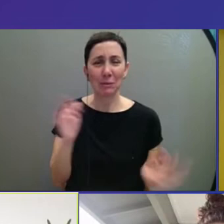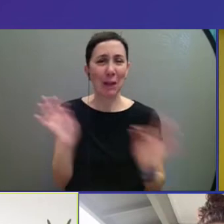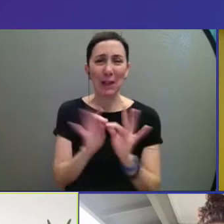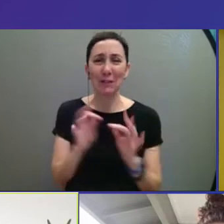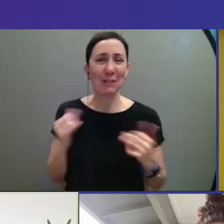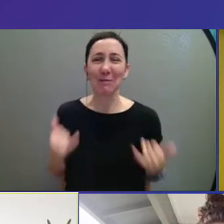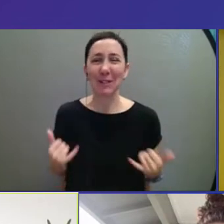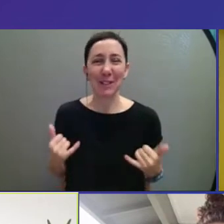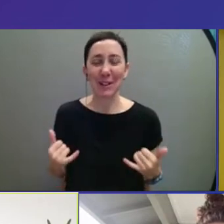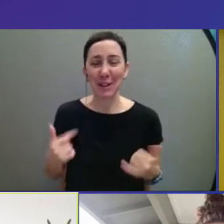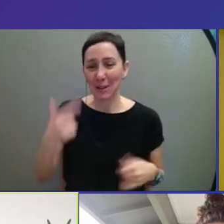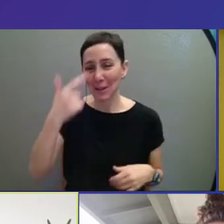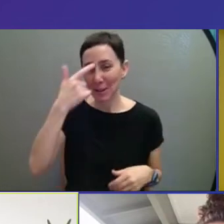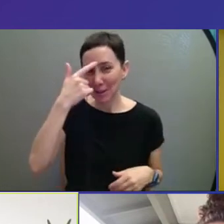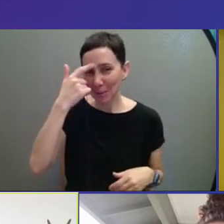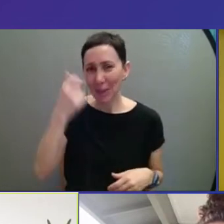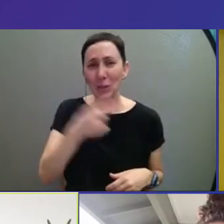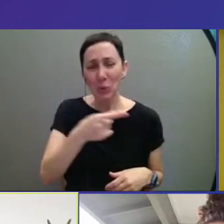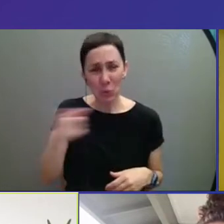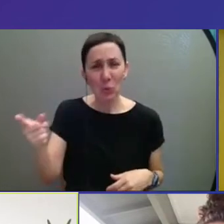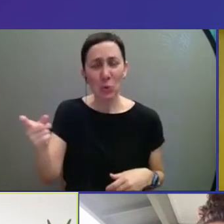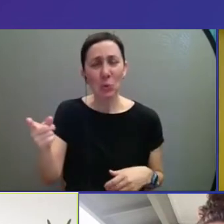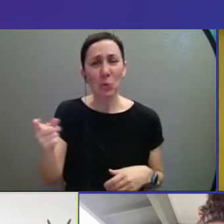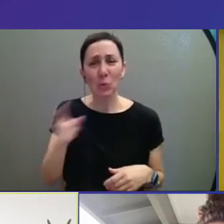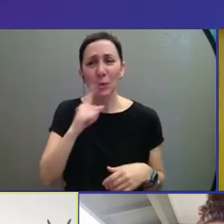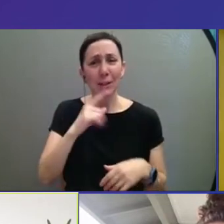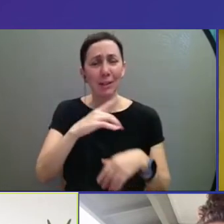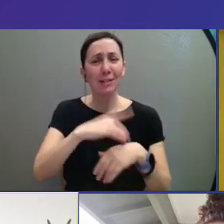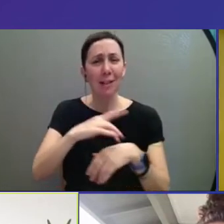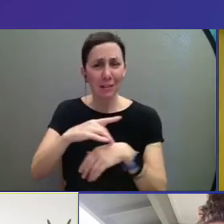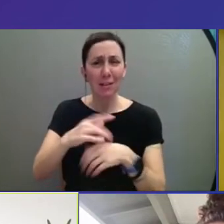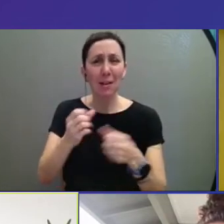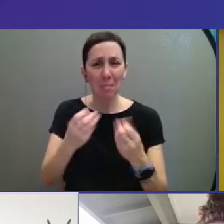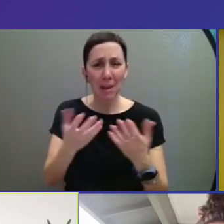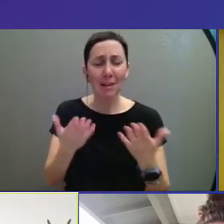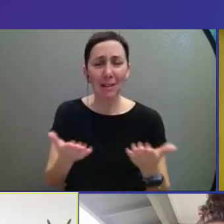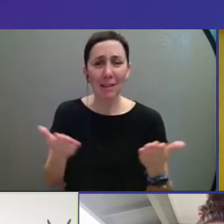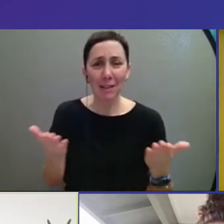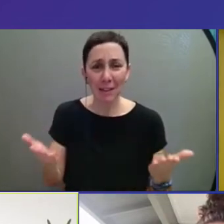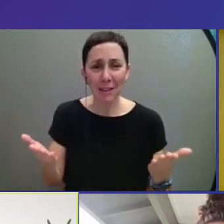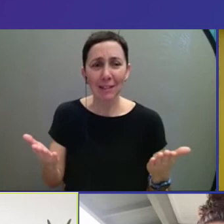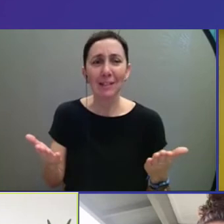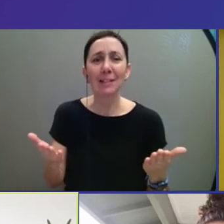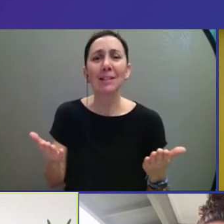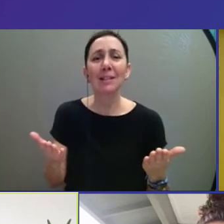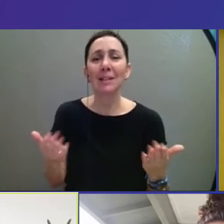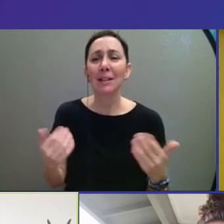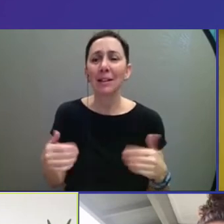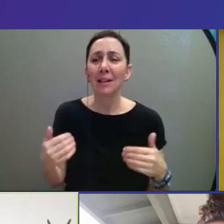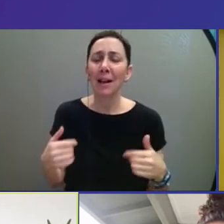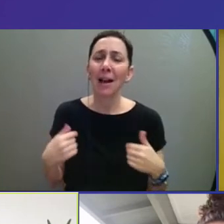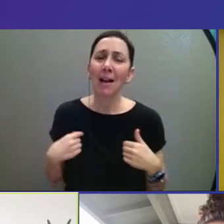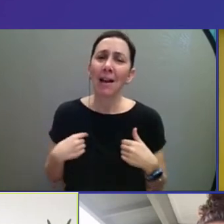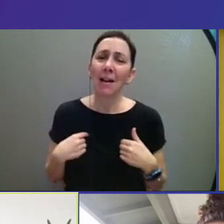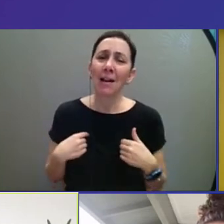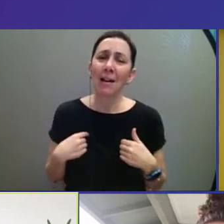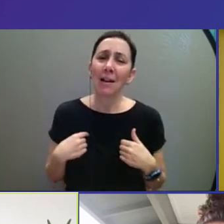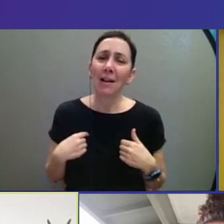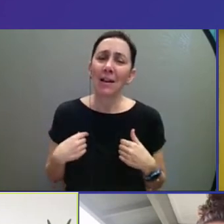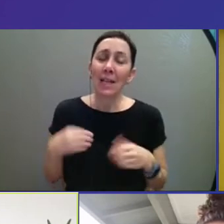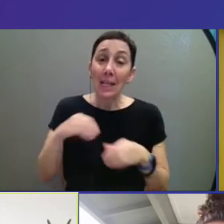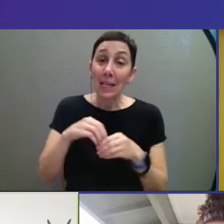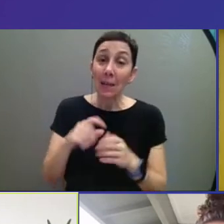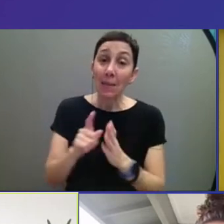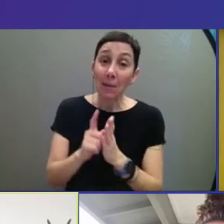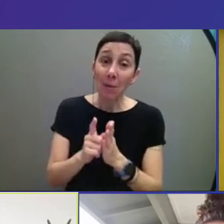now, because a lot of things you already shared in your presentation and how you shared. So I'm actually, right in this